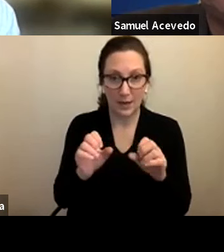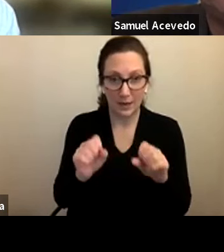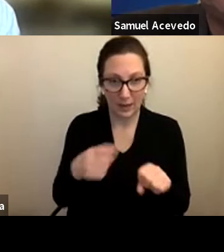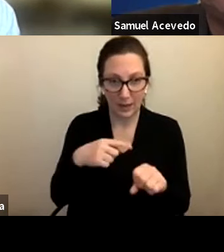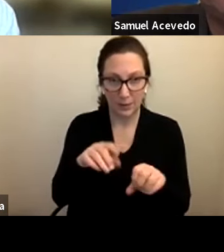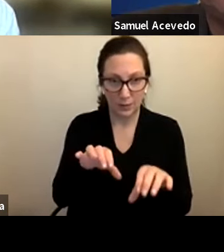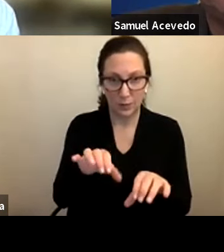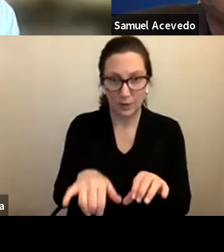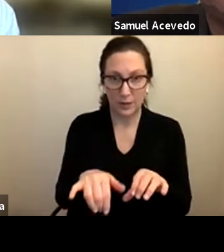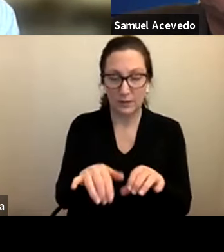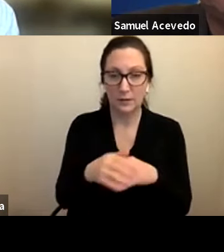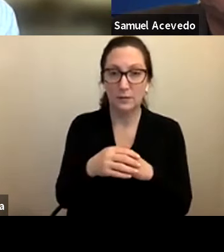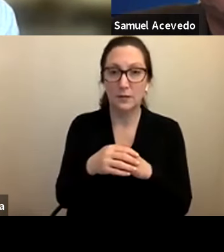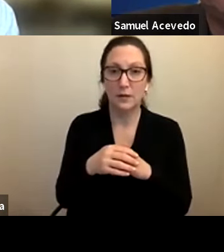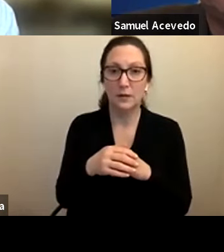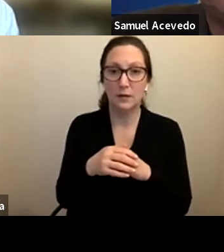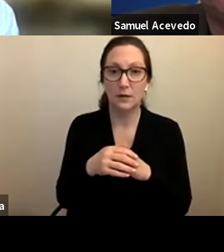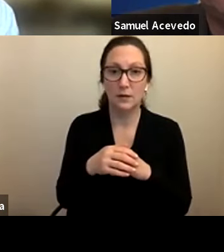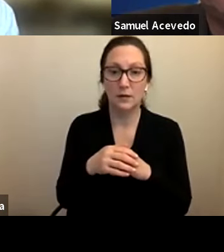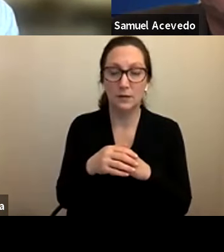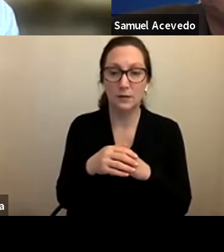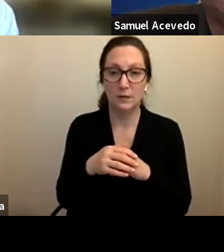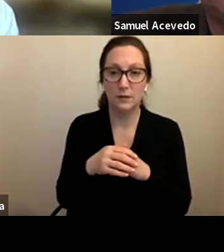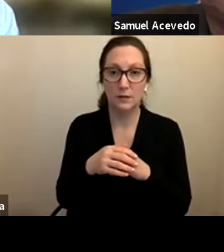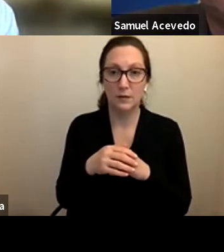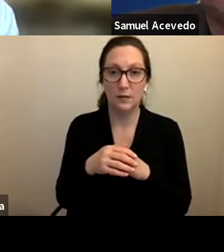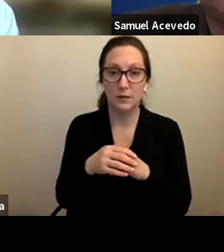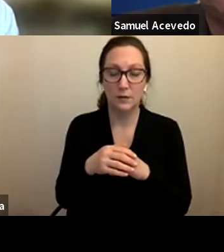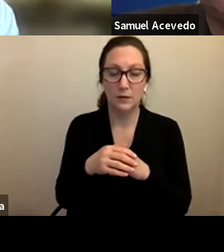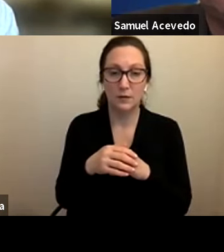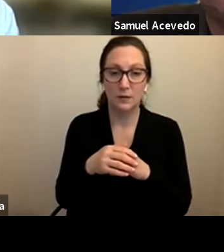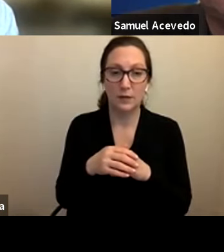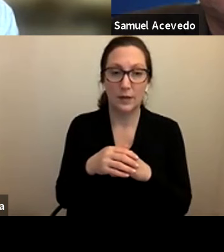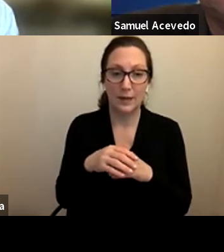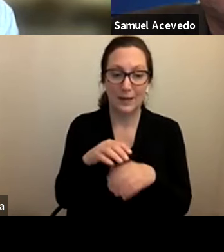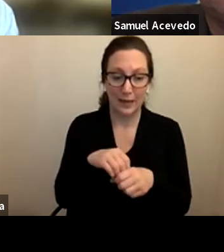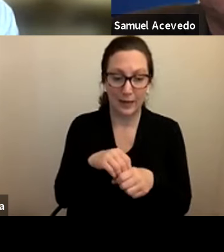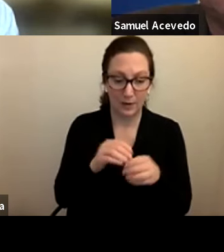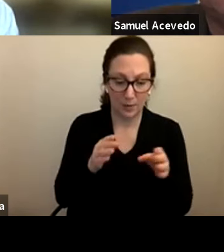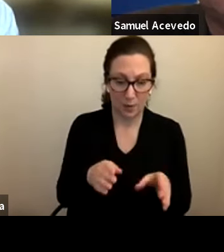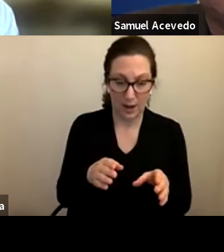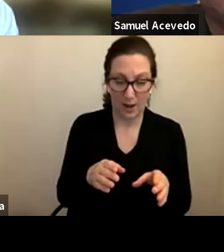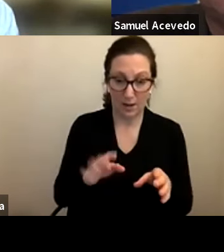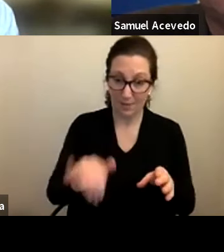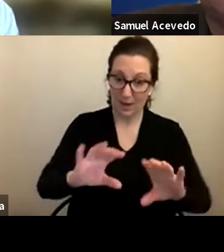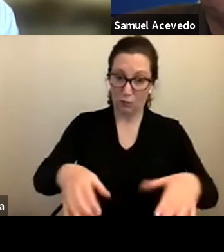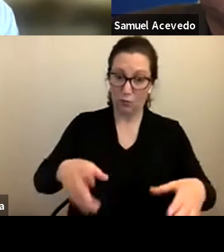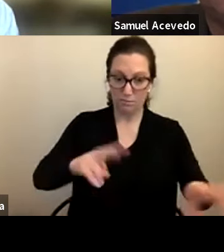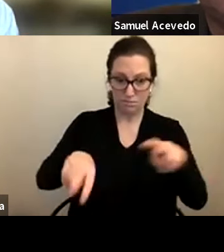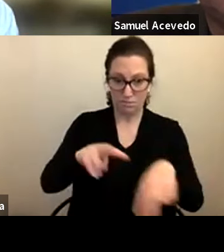such a way that we identify the readiness of the pool,